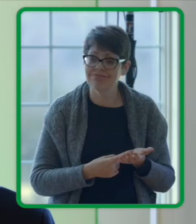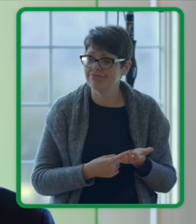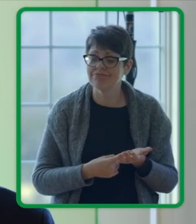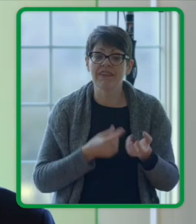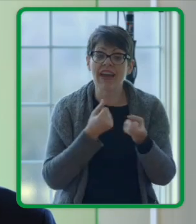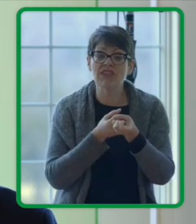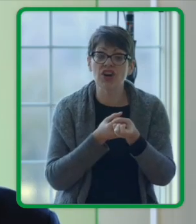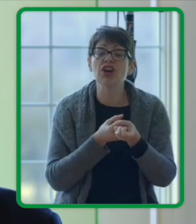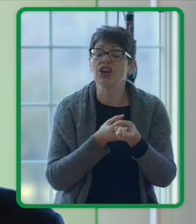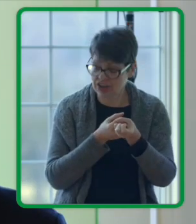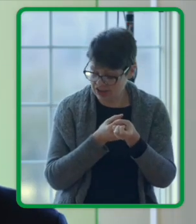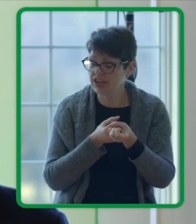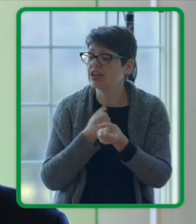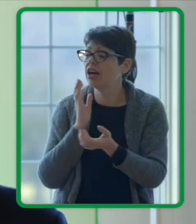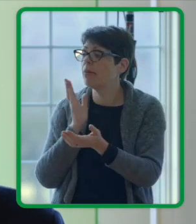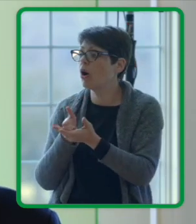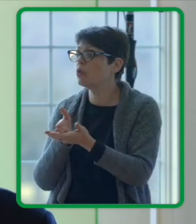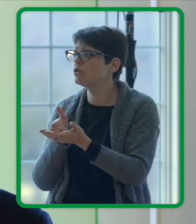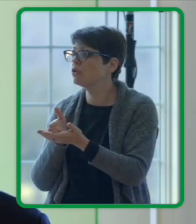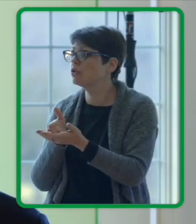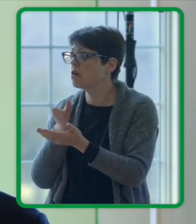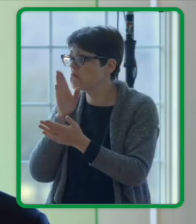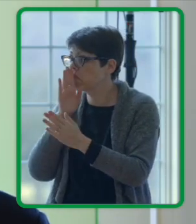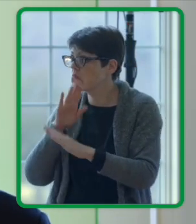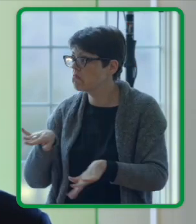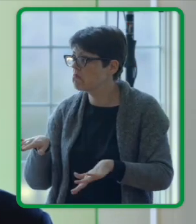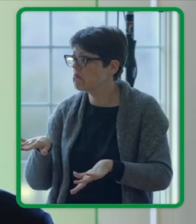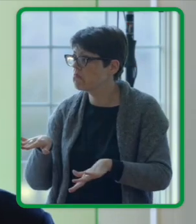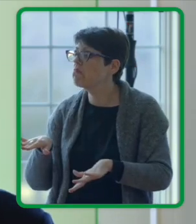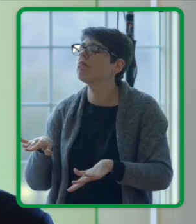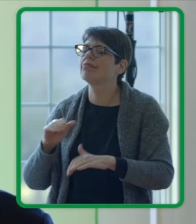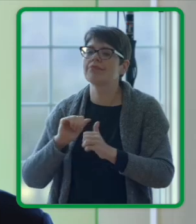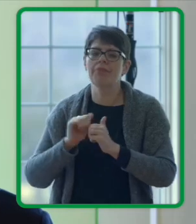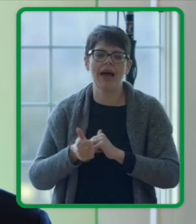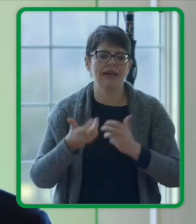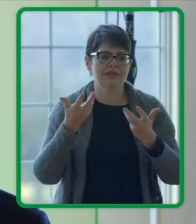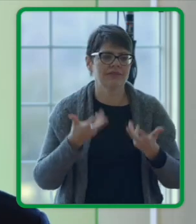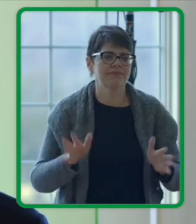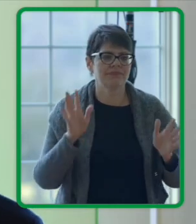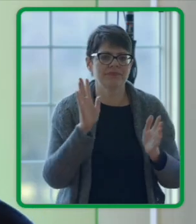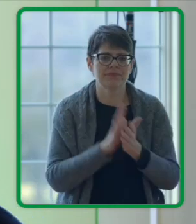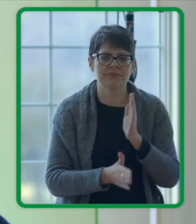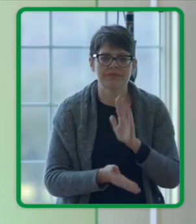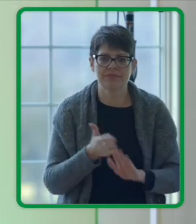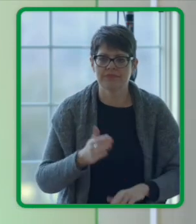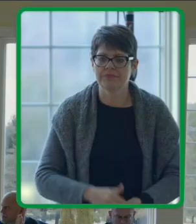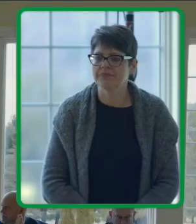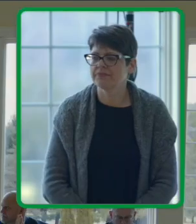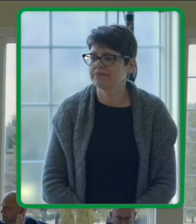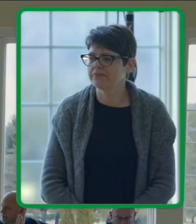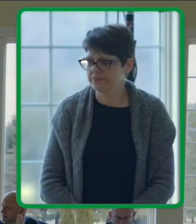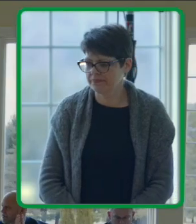All in favor? Aye. Any opposed? The motion carries and the meeting is adjourned.